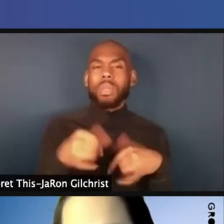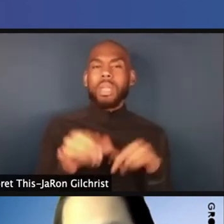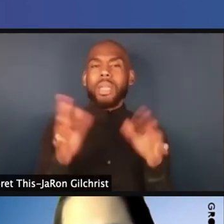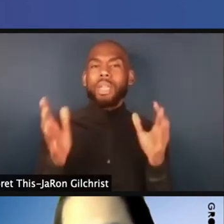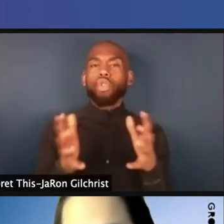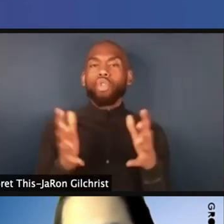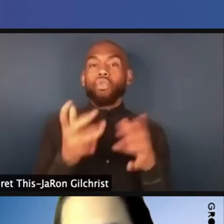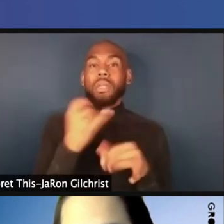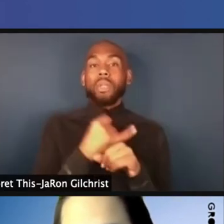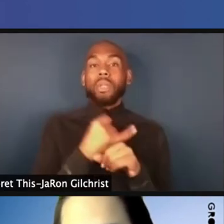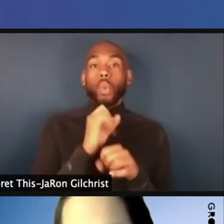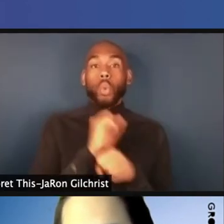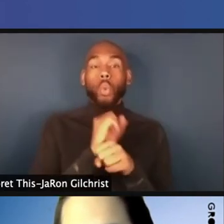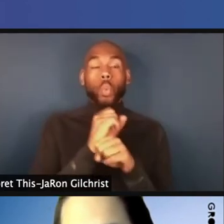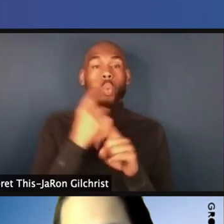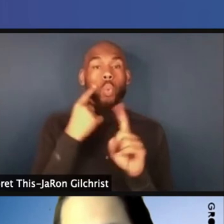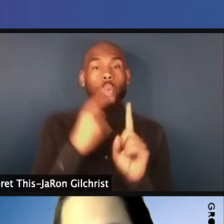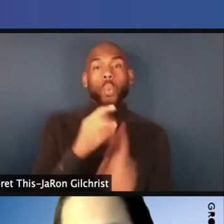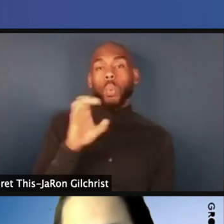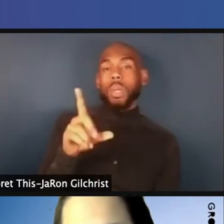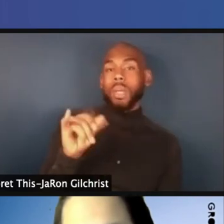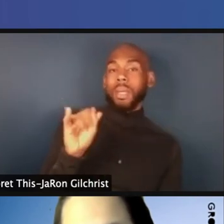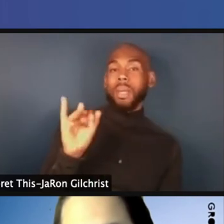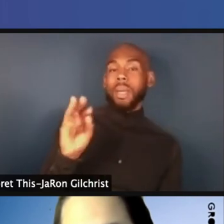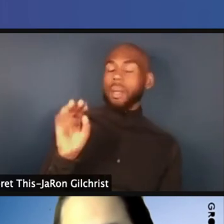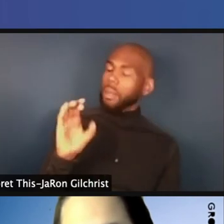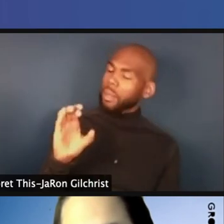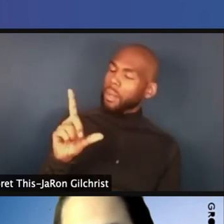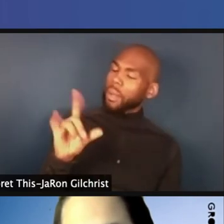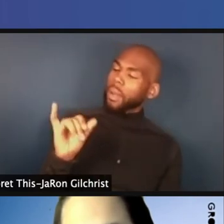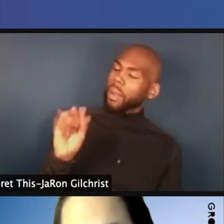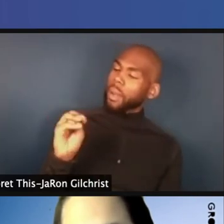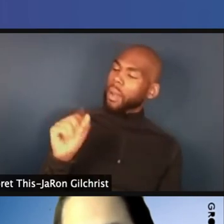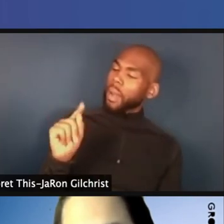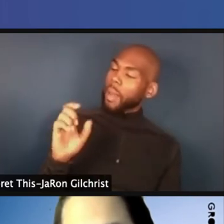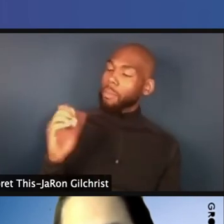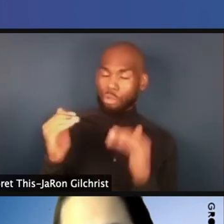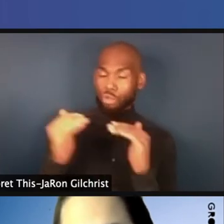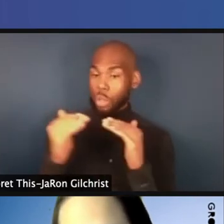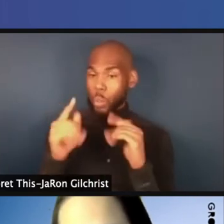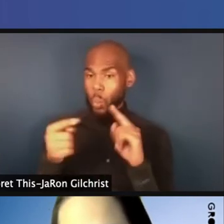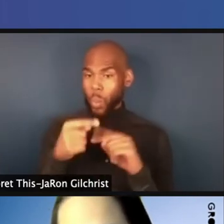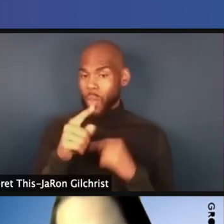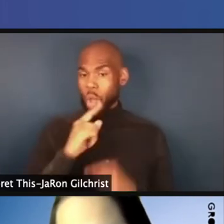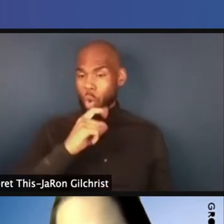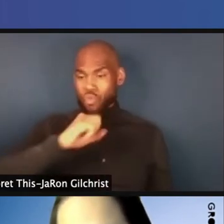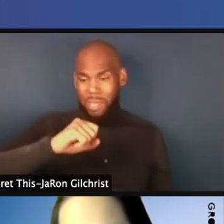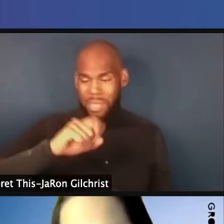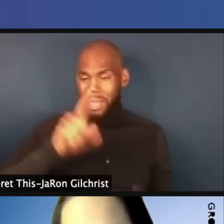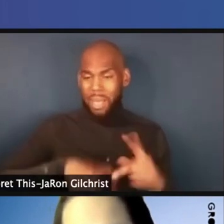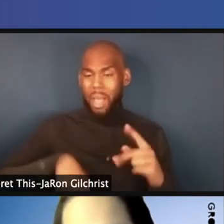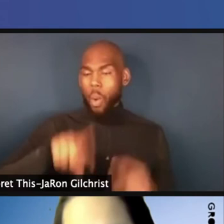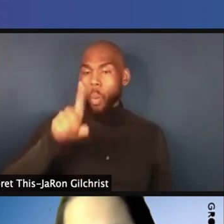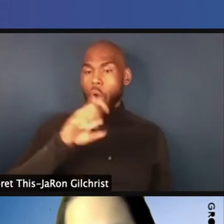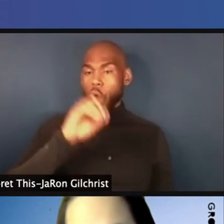institutions to work towards climate justice when they cannot 100% comply or are even resistant to what you include in